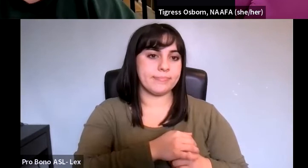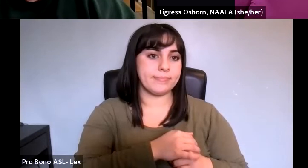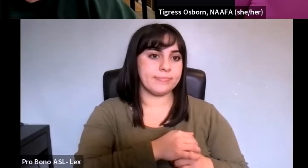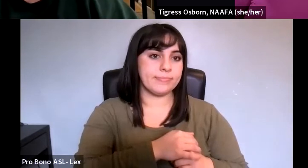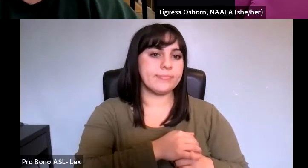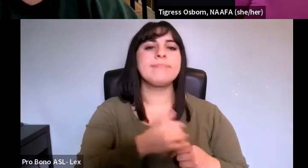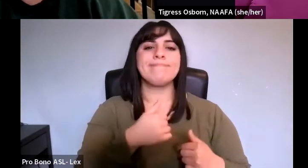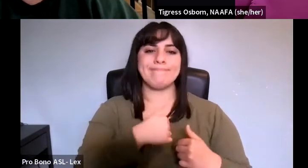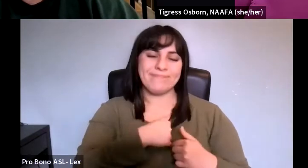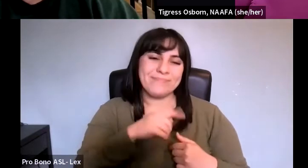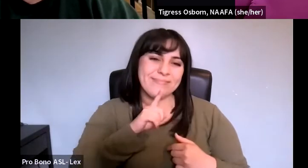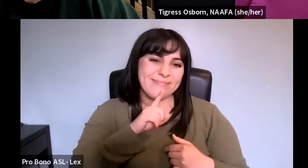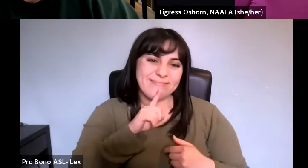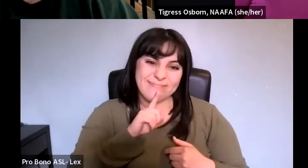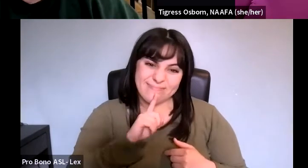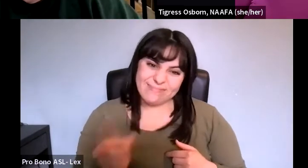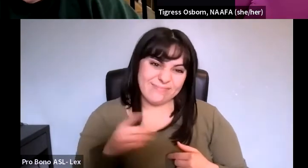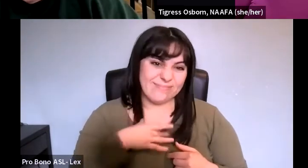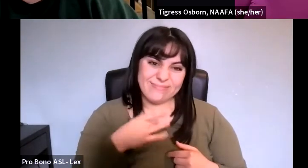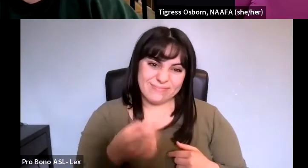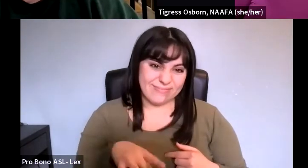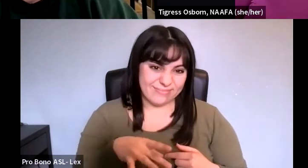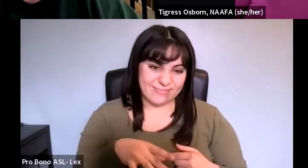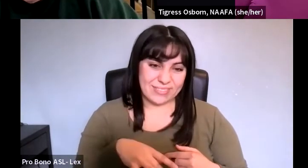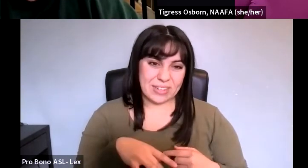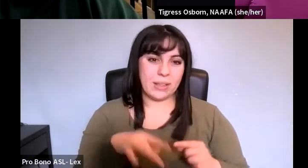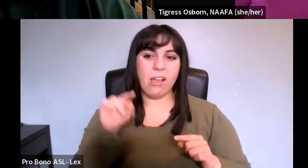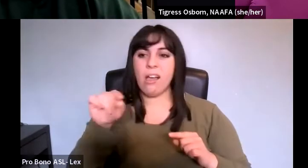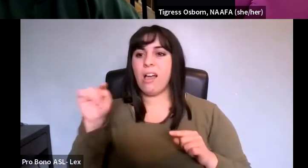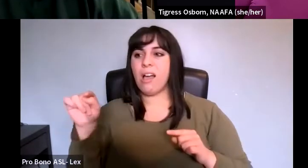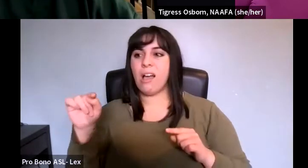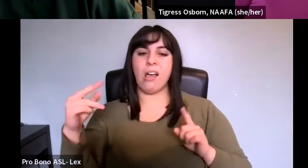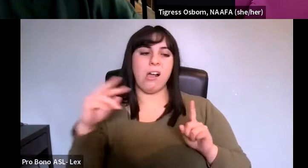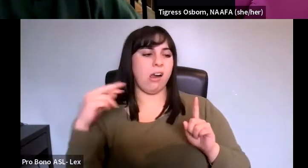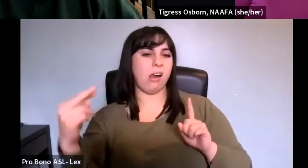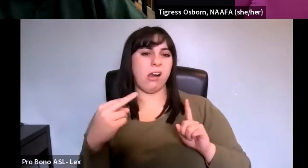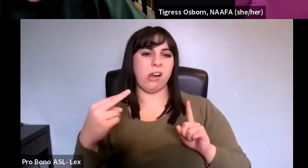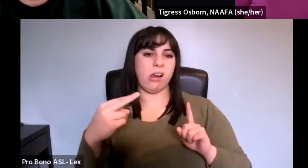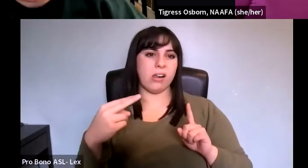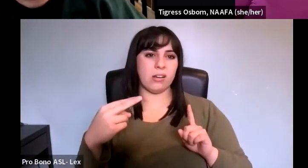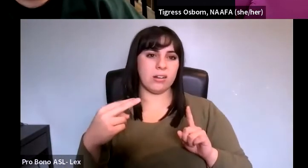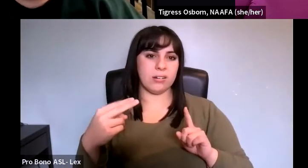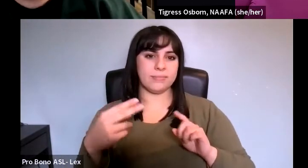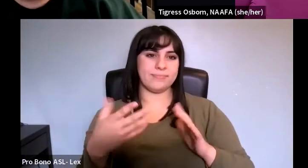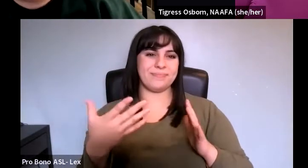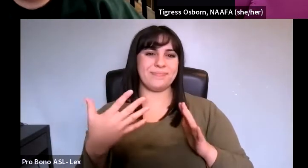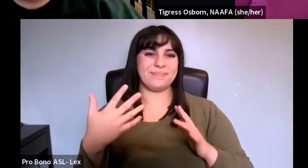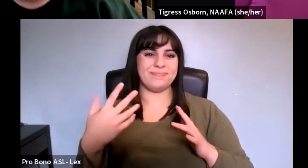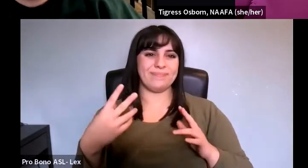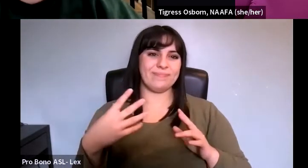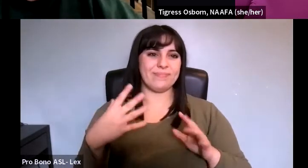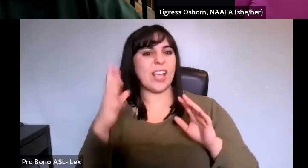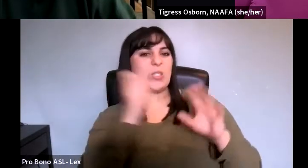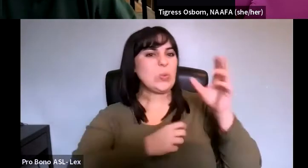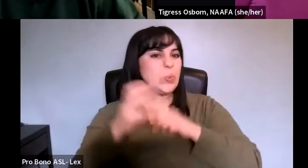read me wrong. And I so often get, you know, oh, you're just so happy and so